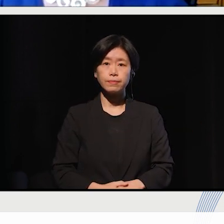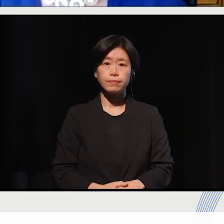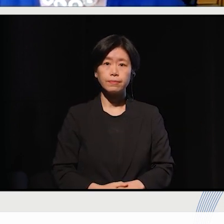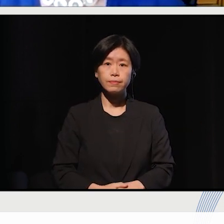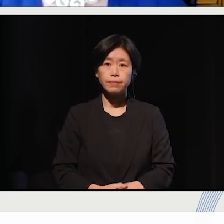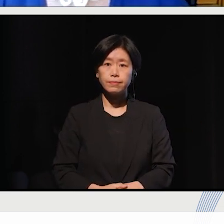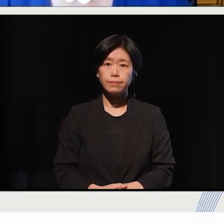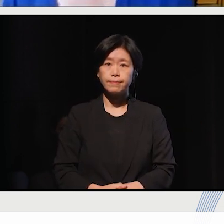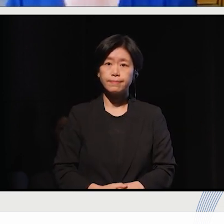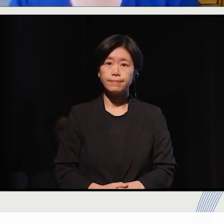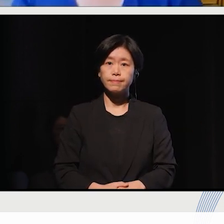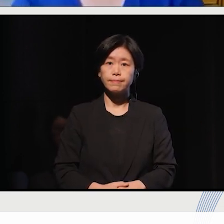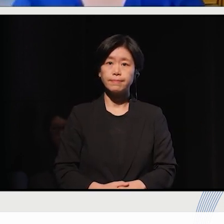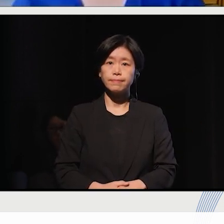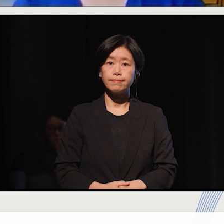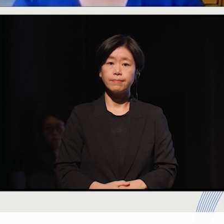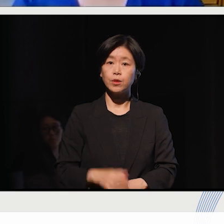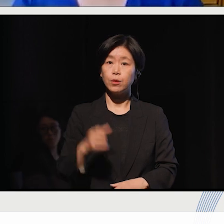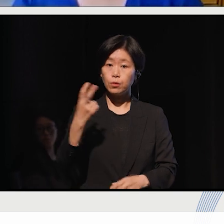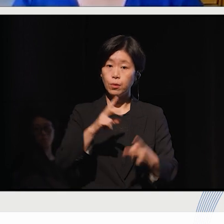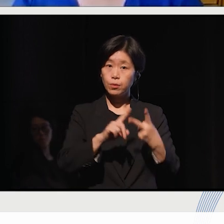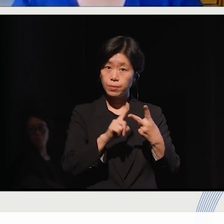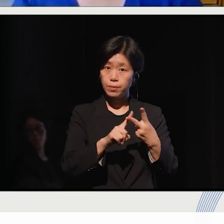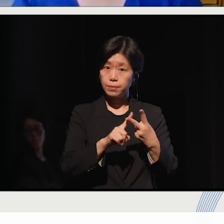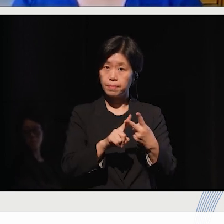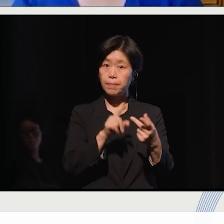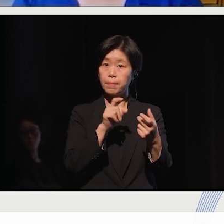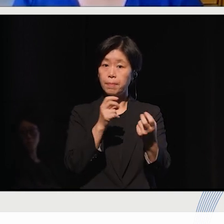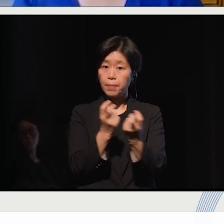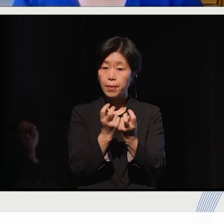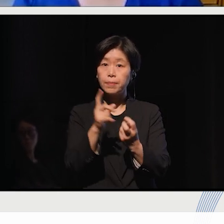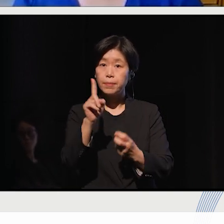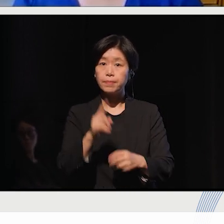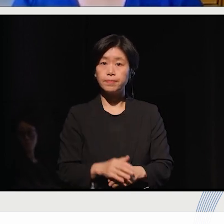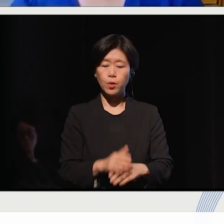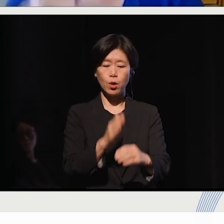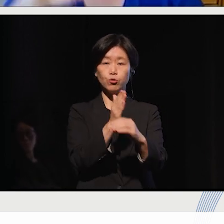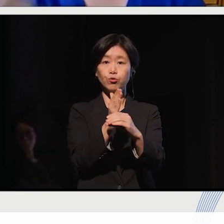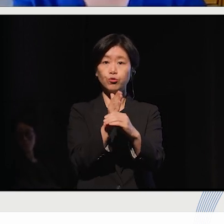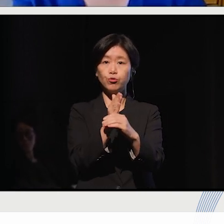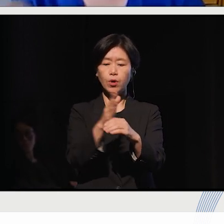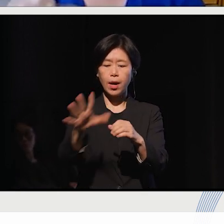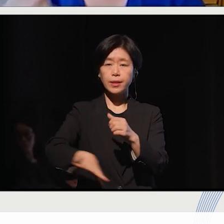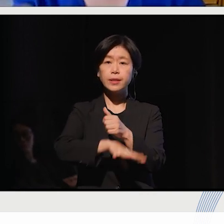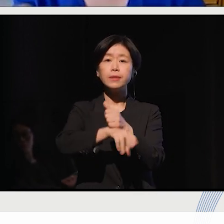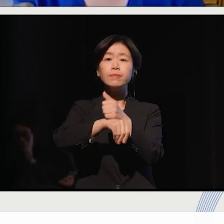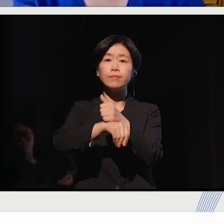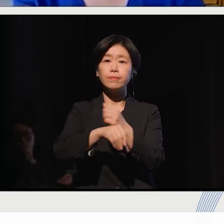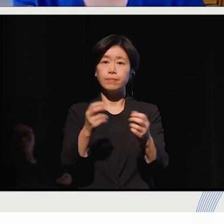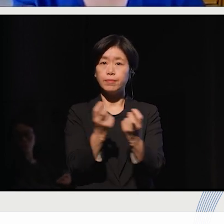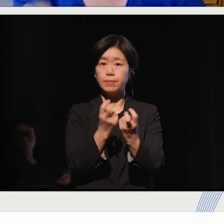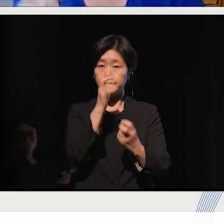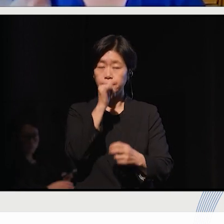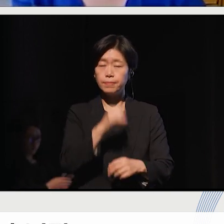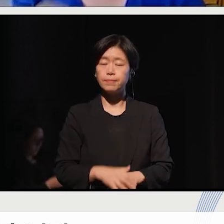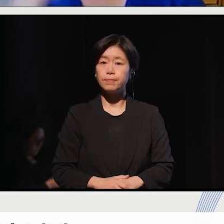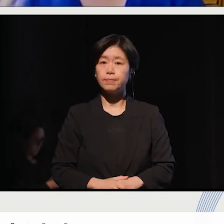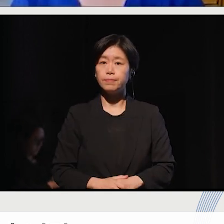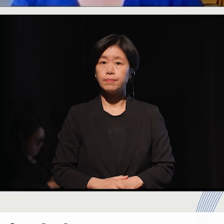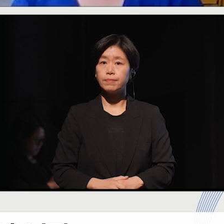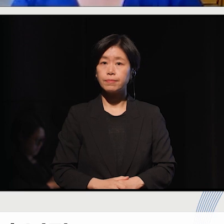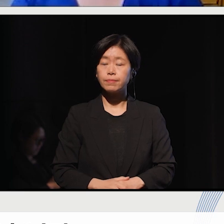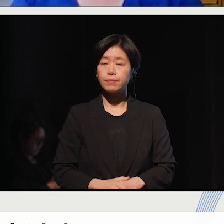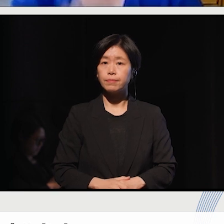Another way to approach it is what we would call a centralized approach. Actually, let's go diagonally down on the screen. There's